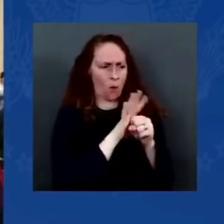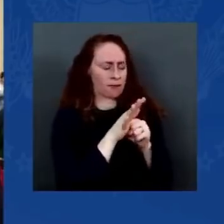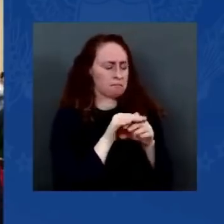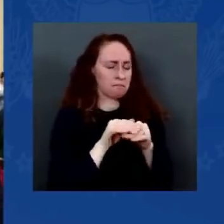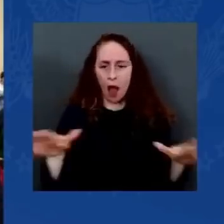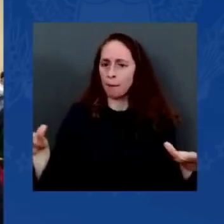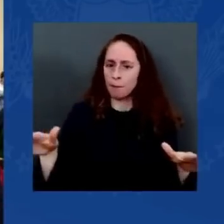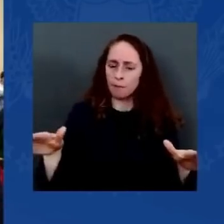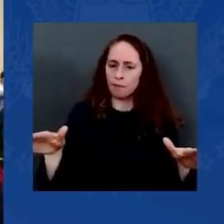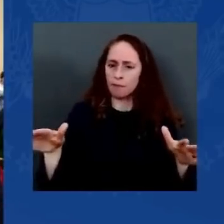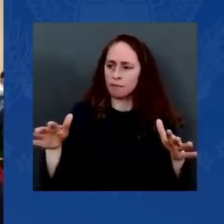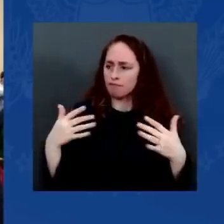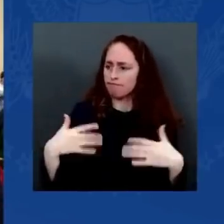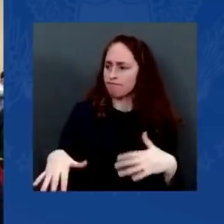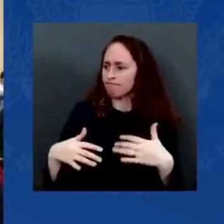what?